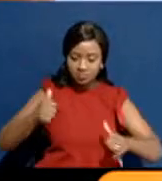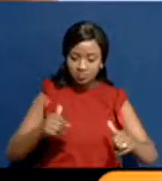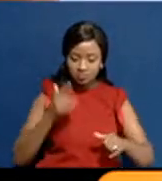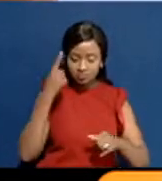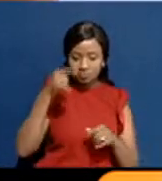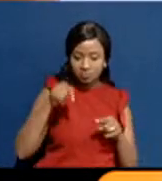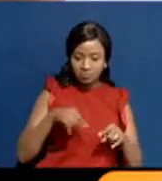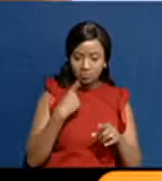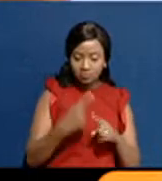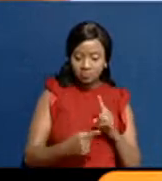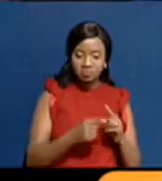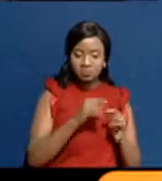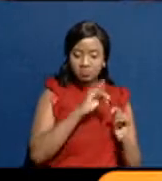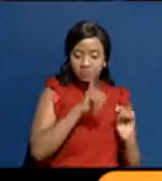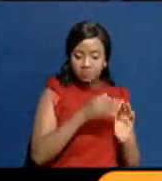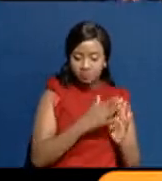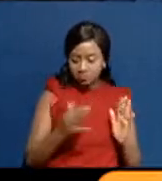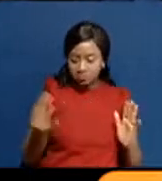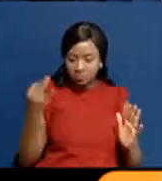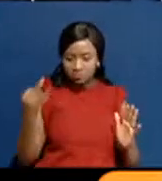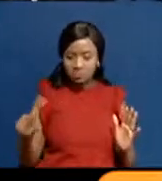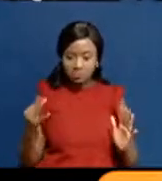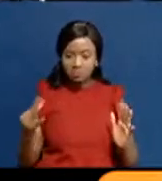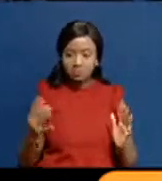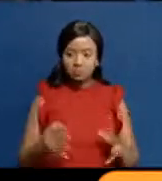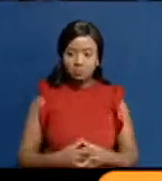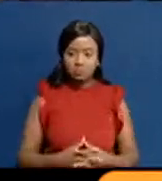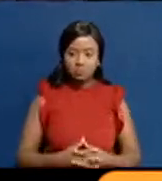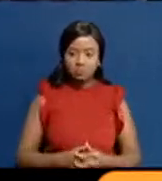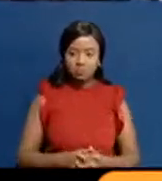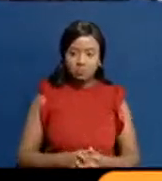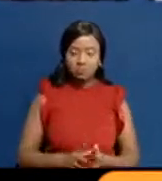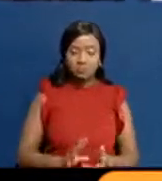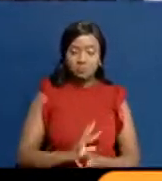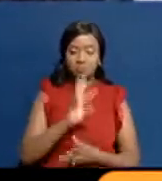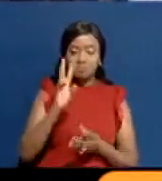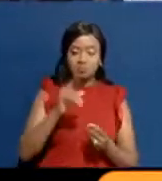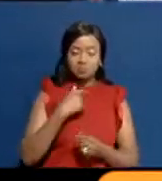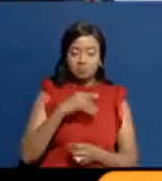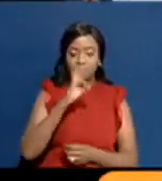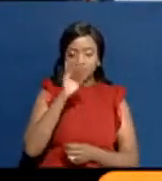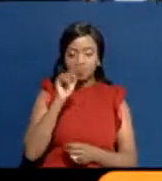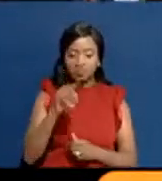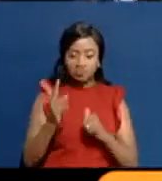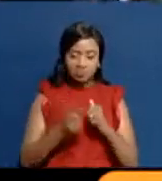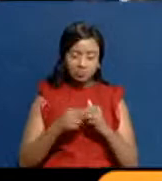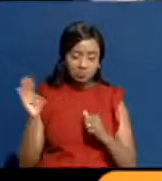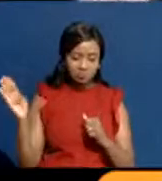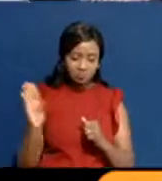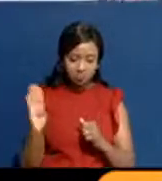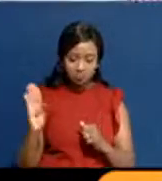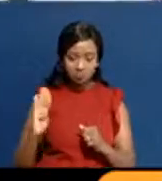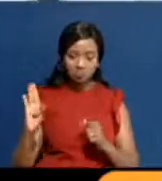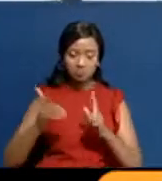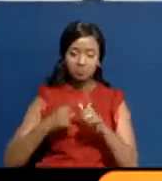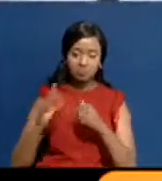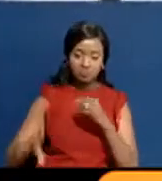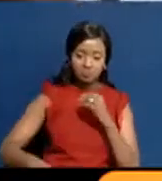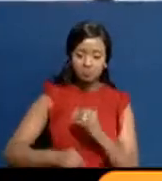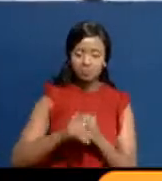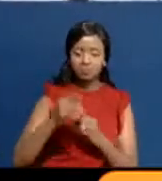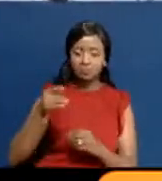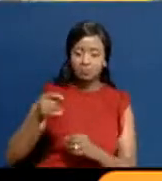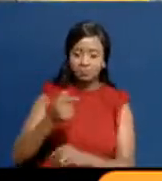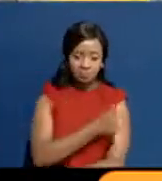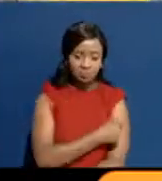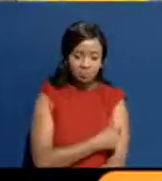for the period of January to March. So, Madeni, in Ohio, you have about 3.7 billion shillings you need to pay, Madeni. On top of that, unadaiwa madawa